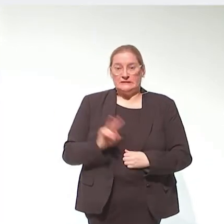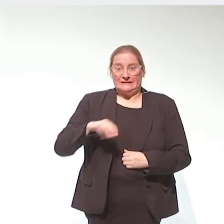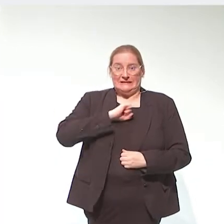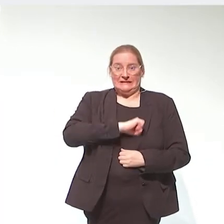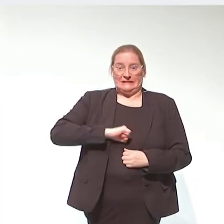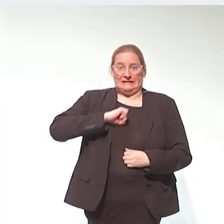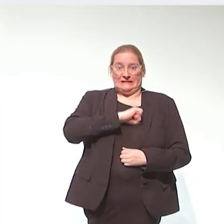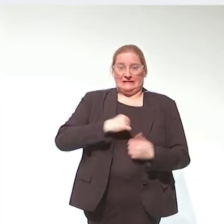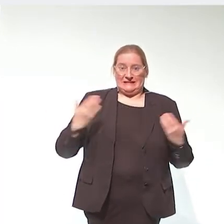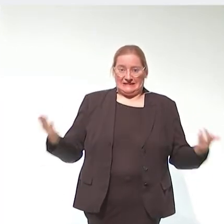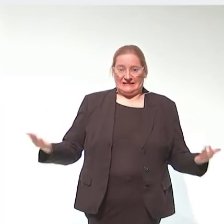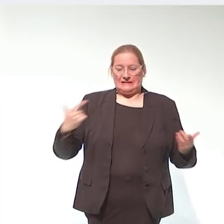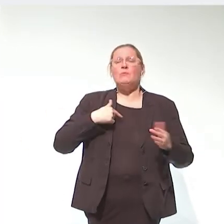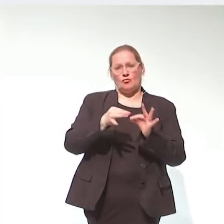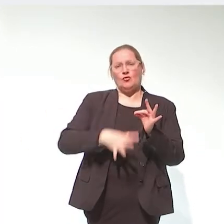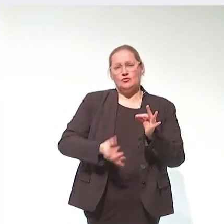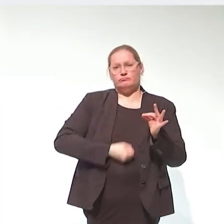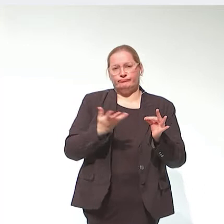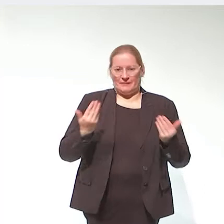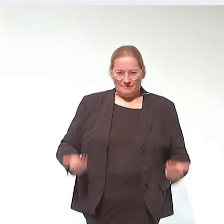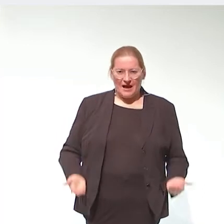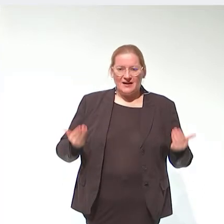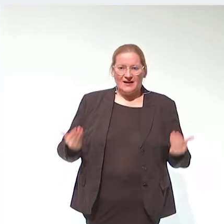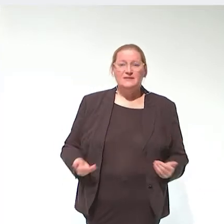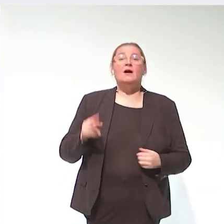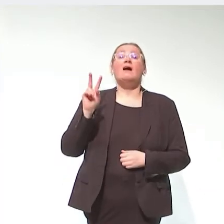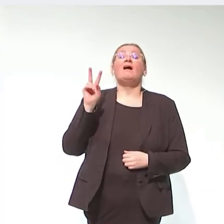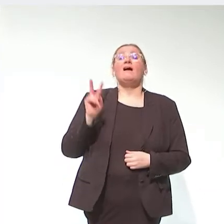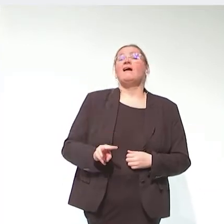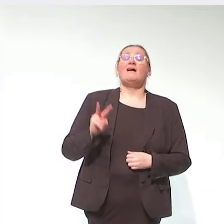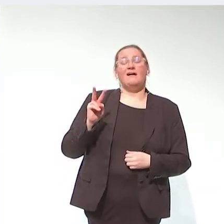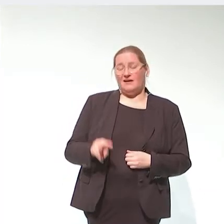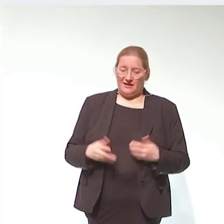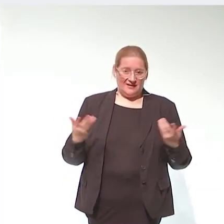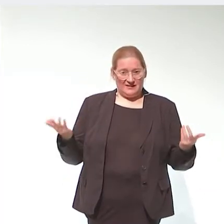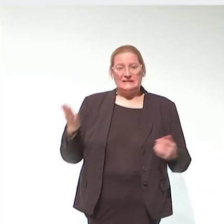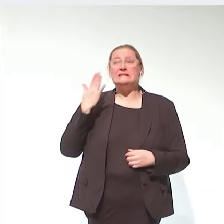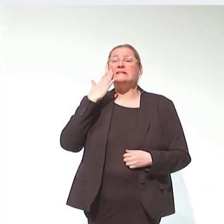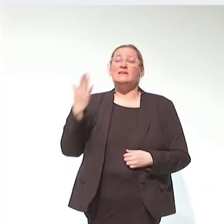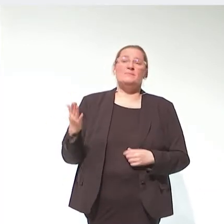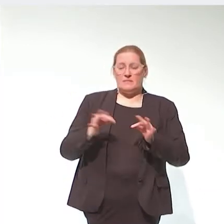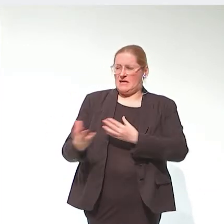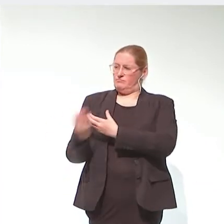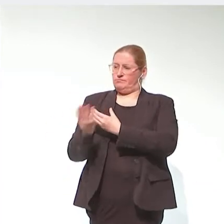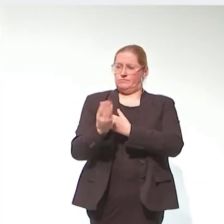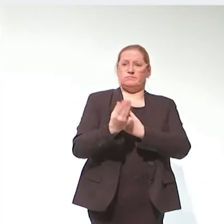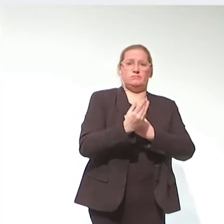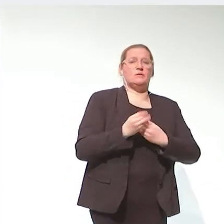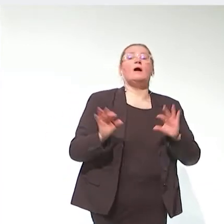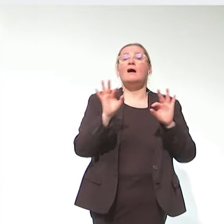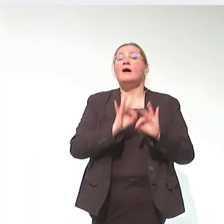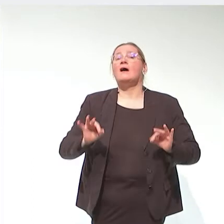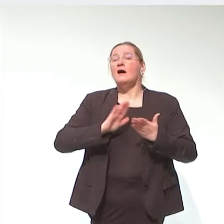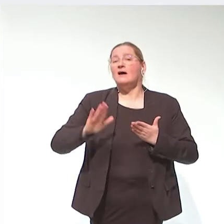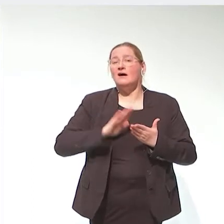Just to conclude, all of this would not be possible without the stakeholders. That's why we work closely with the member states, but with the